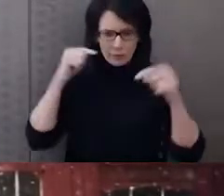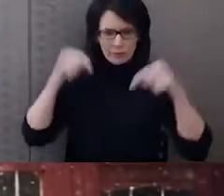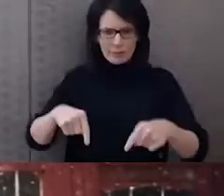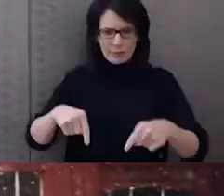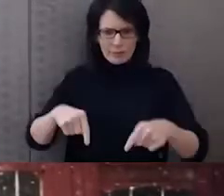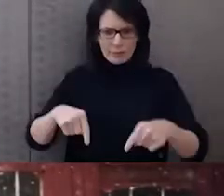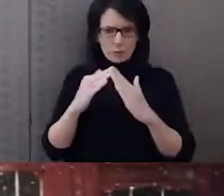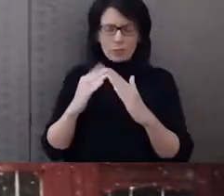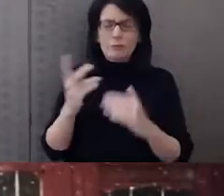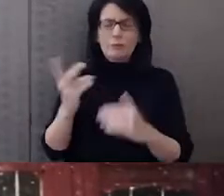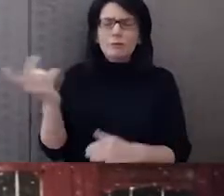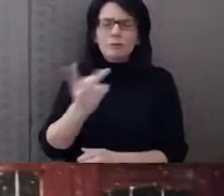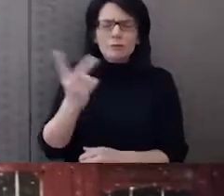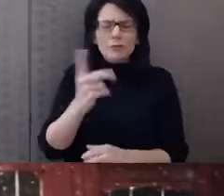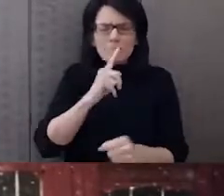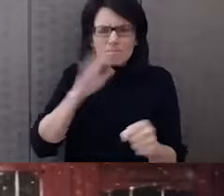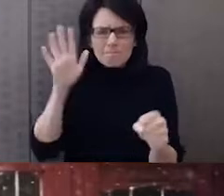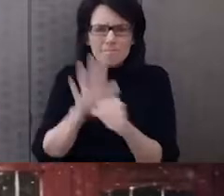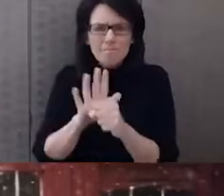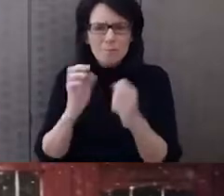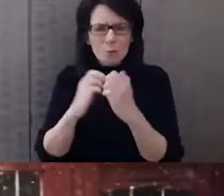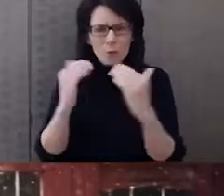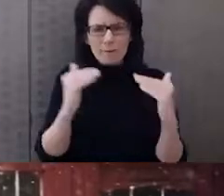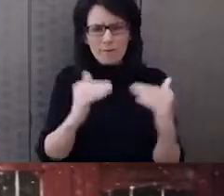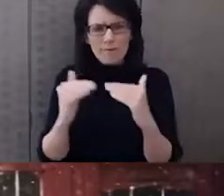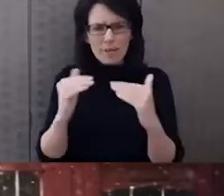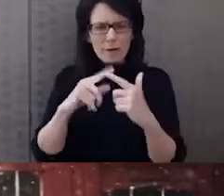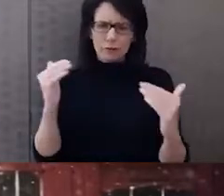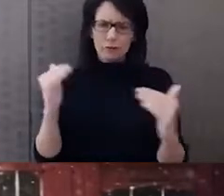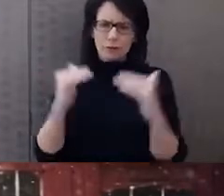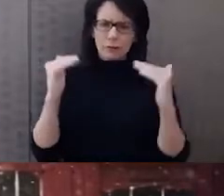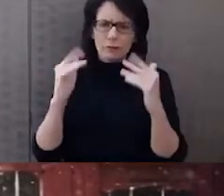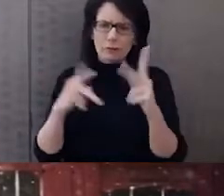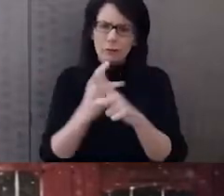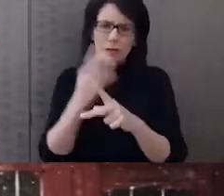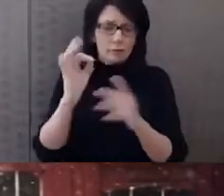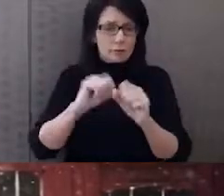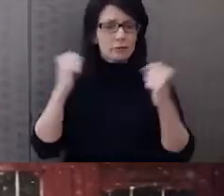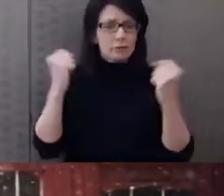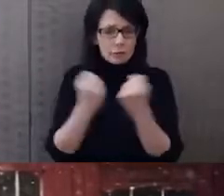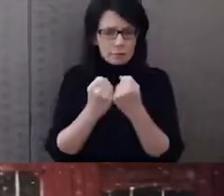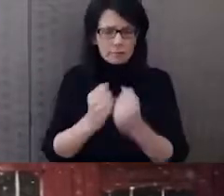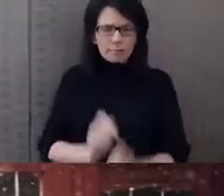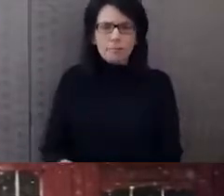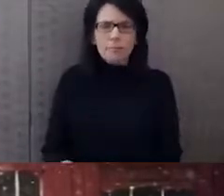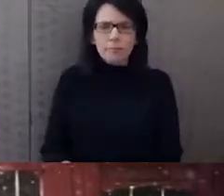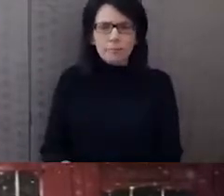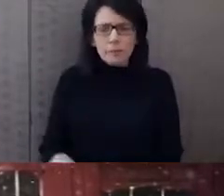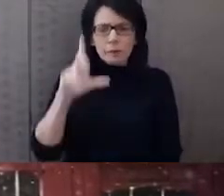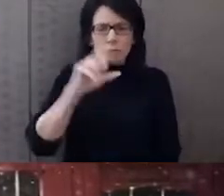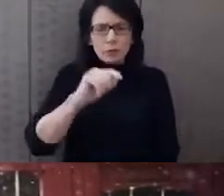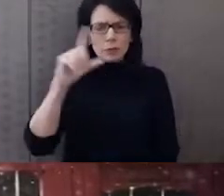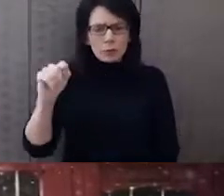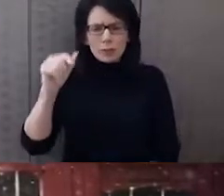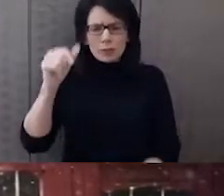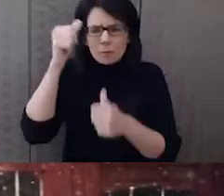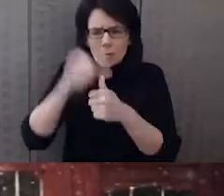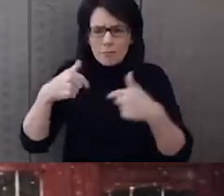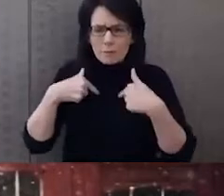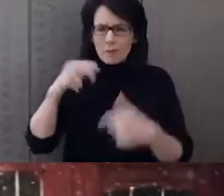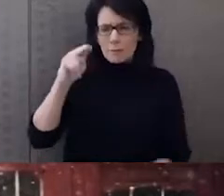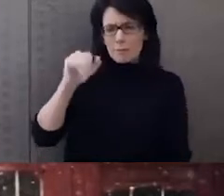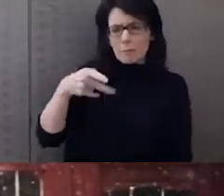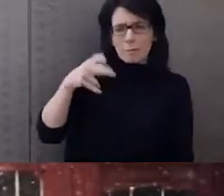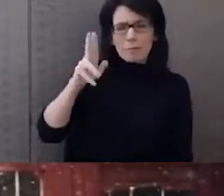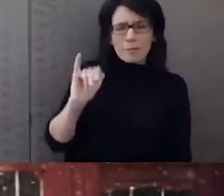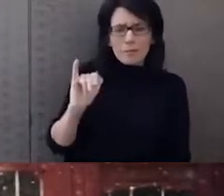to creating a more fair and just society. 2020 reminded me just how important NOPE's work really